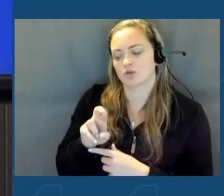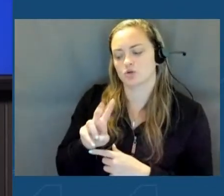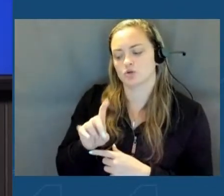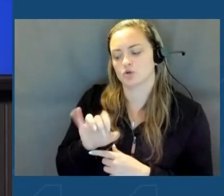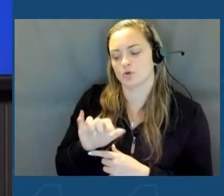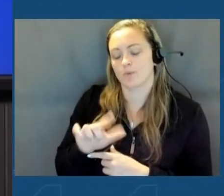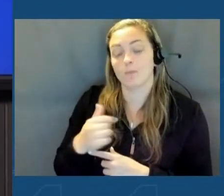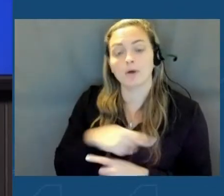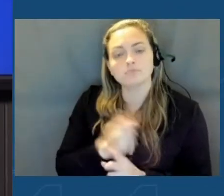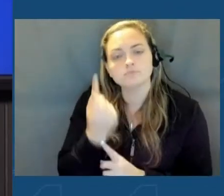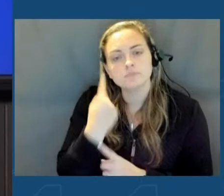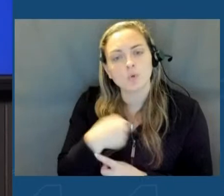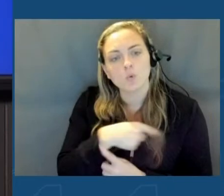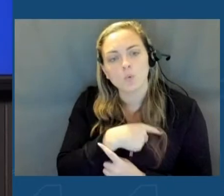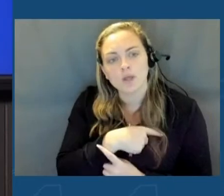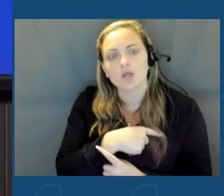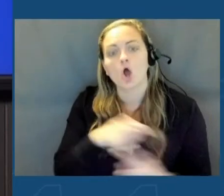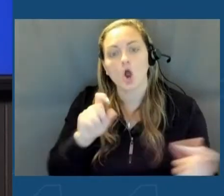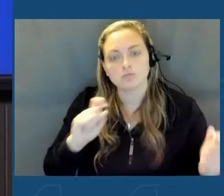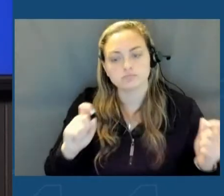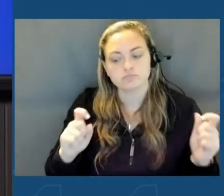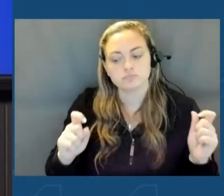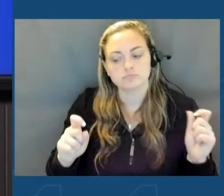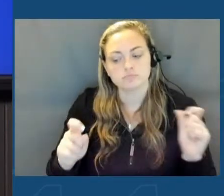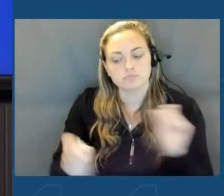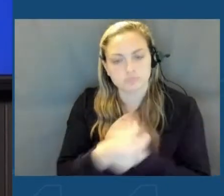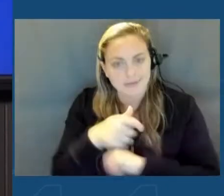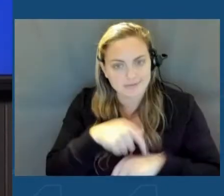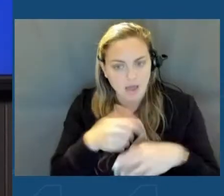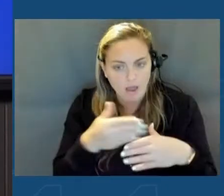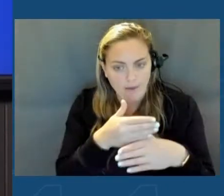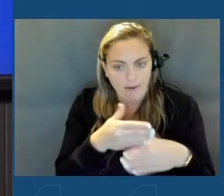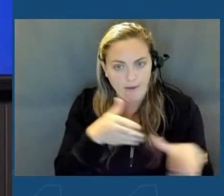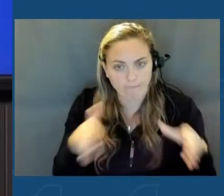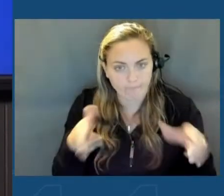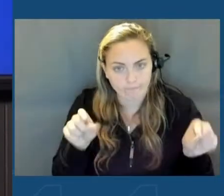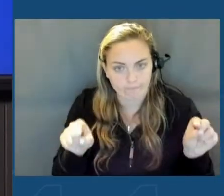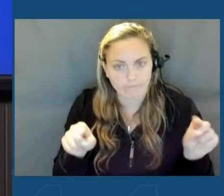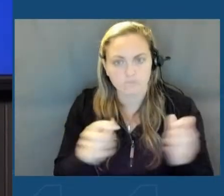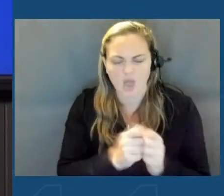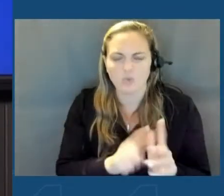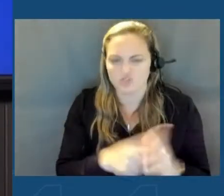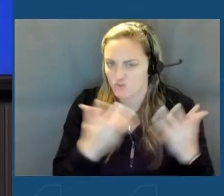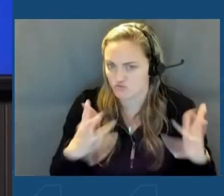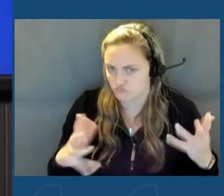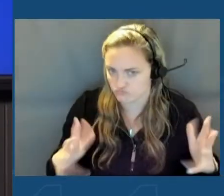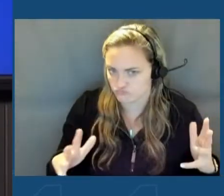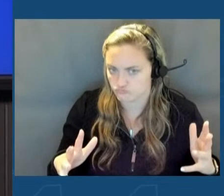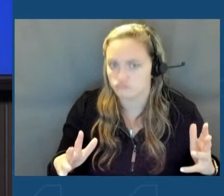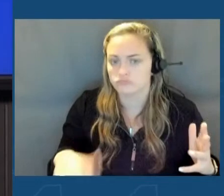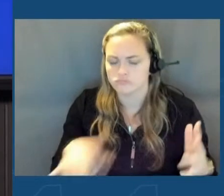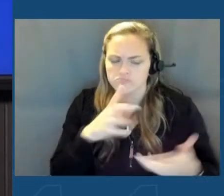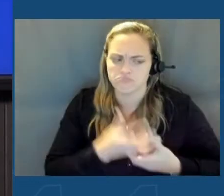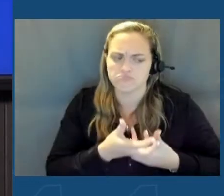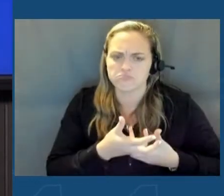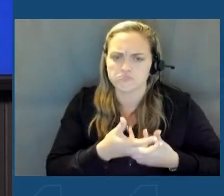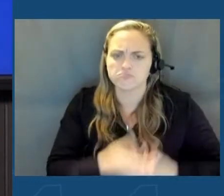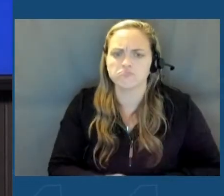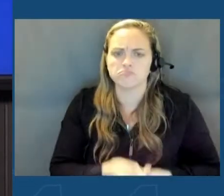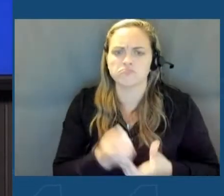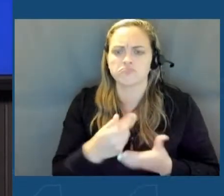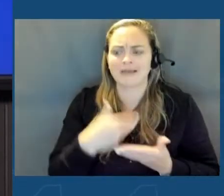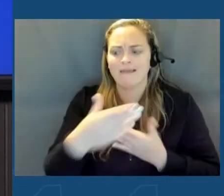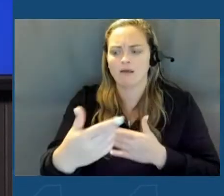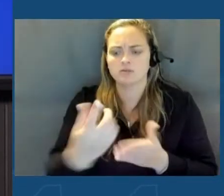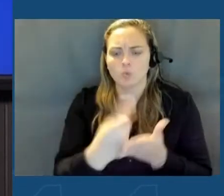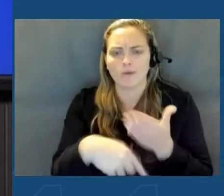we are having this transition period, as I've mentioned, and we already have begun it. And we're confident that by next Monday,